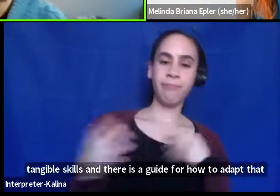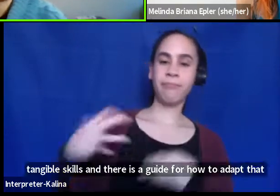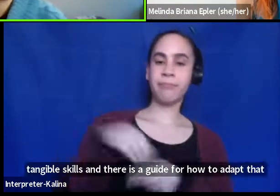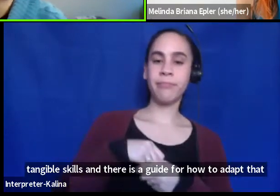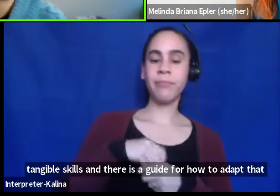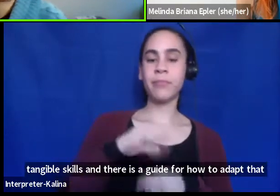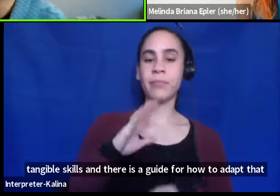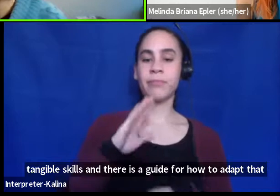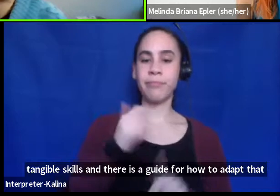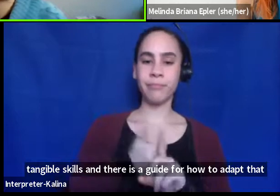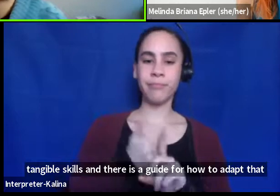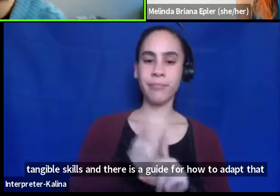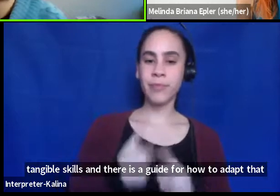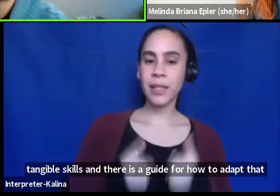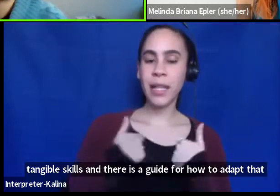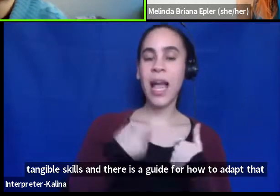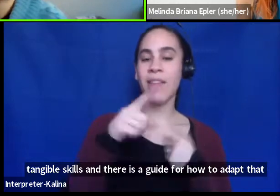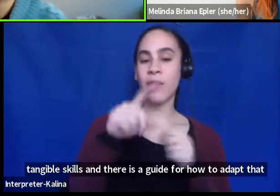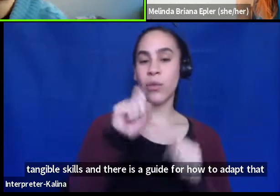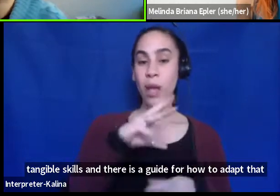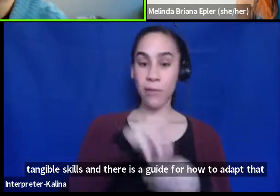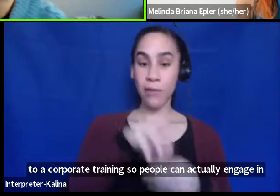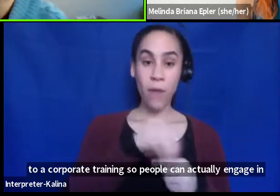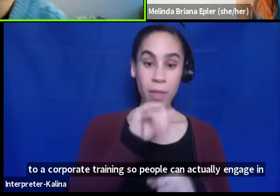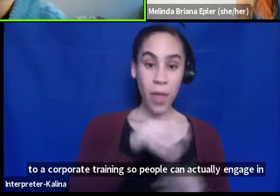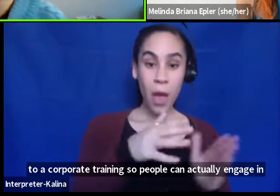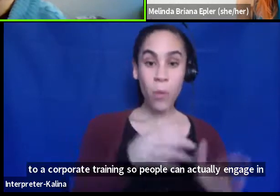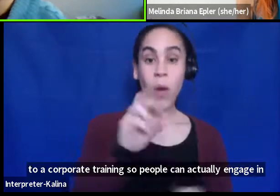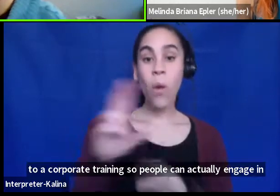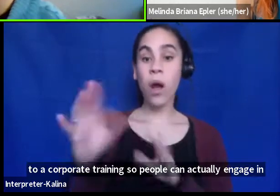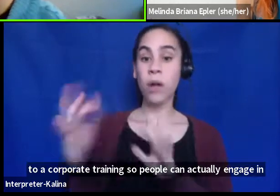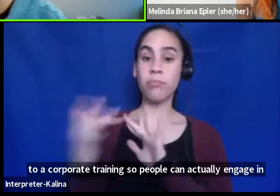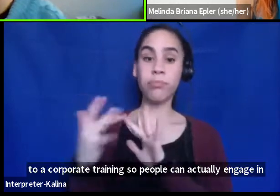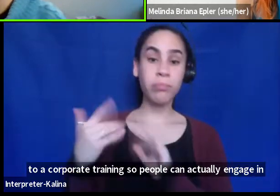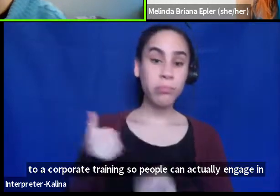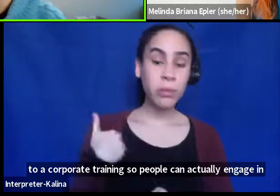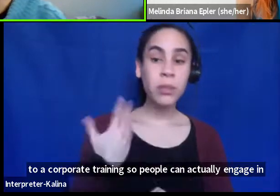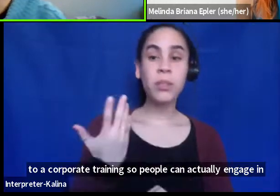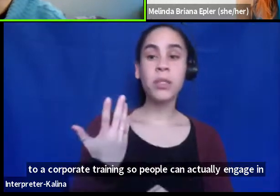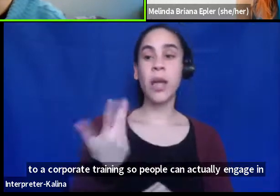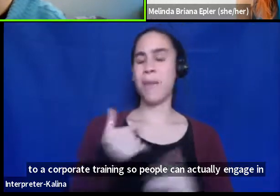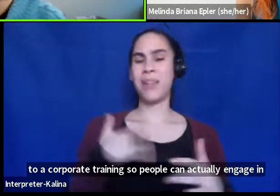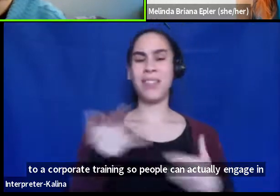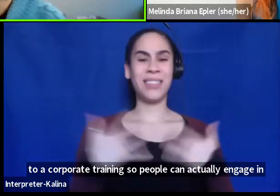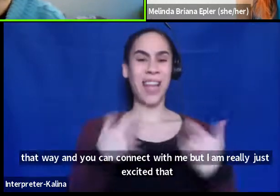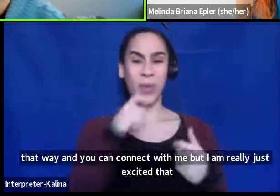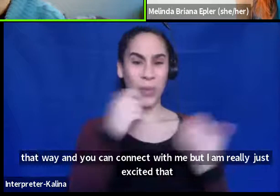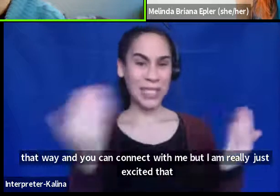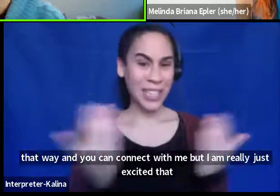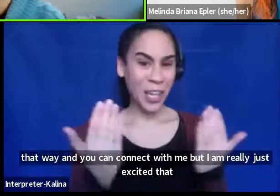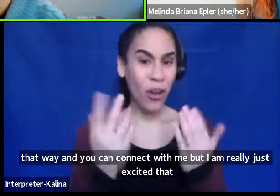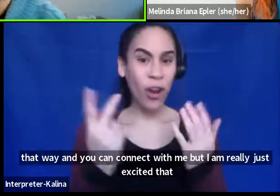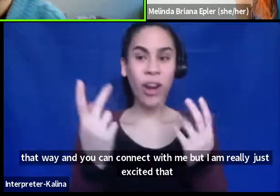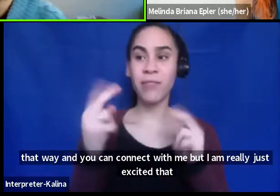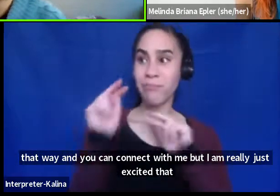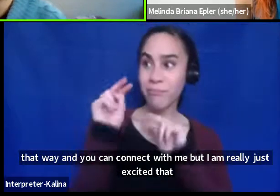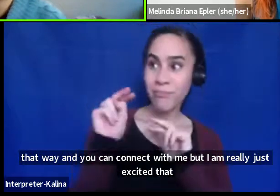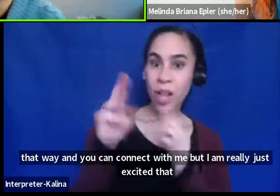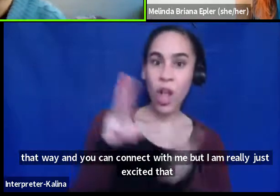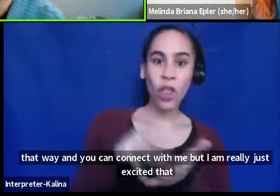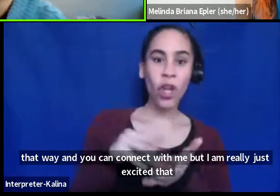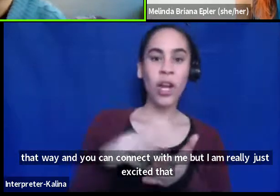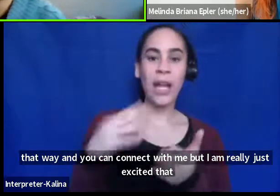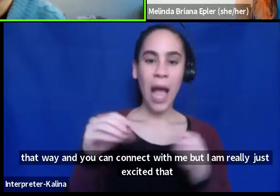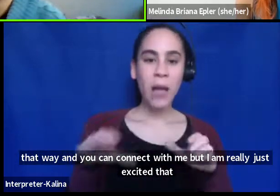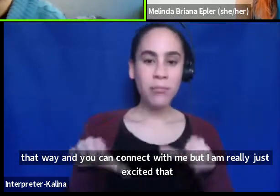engage in that way. You can connect with me, but I'm really just excited that anyone is here and listening and learning and doing the work, because I think